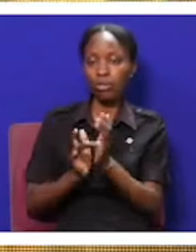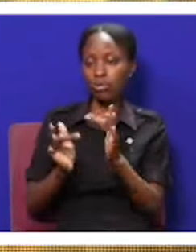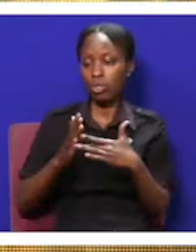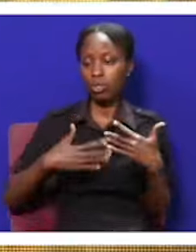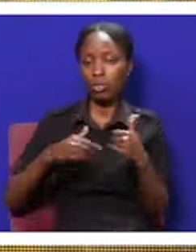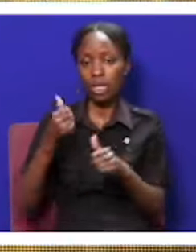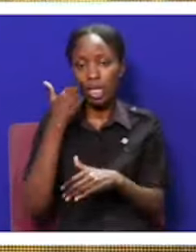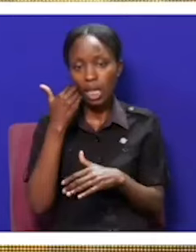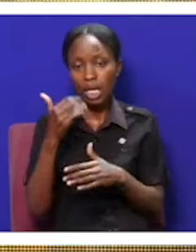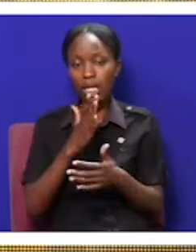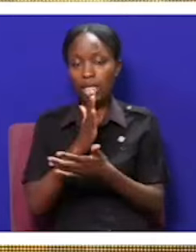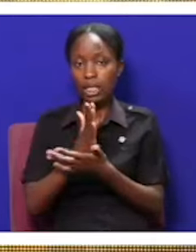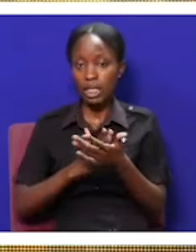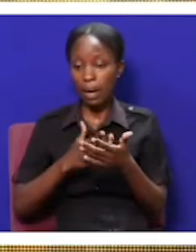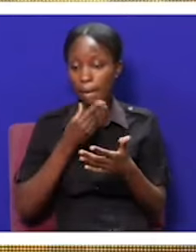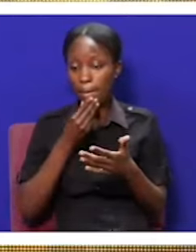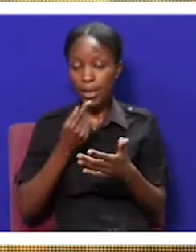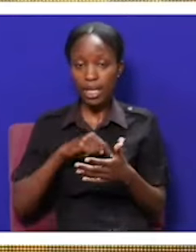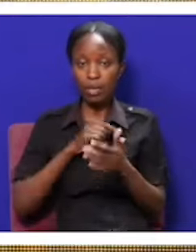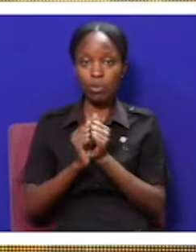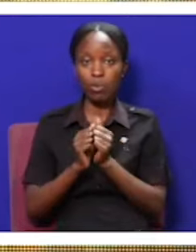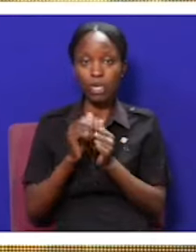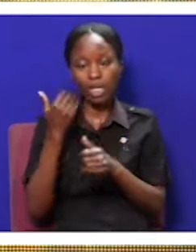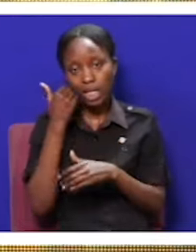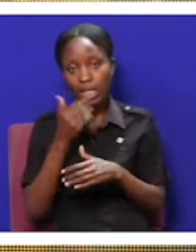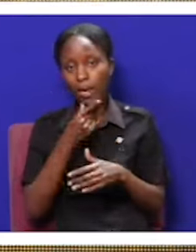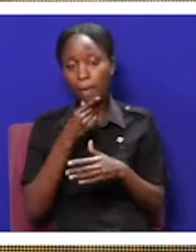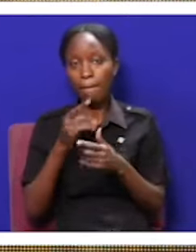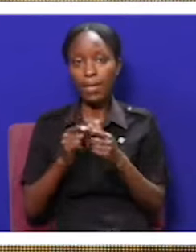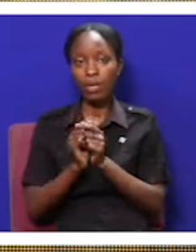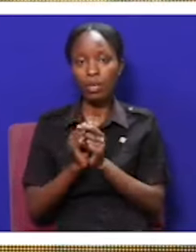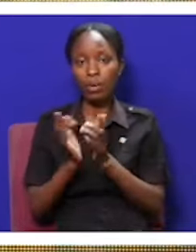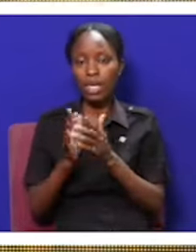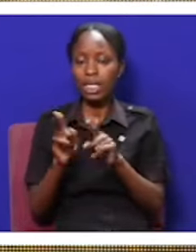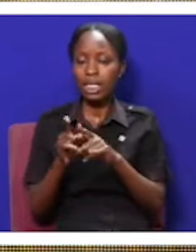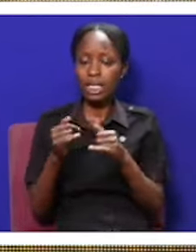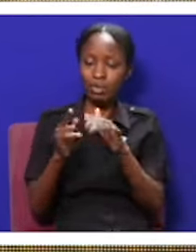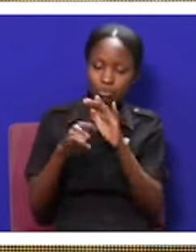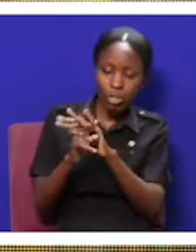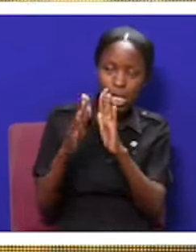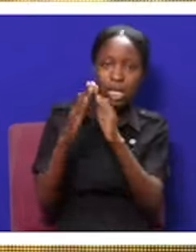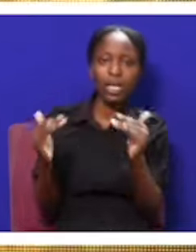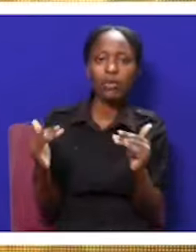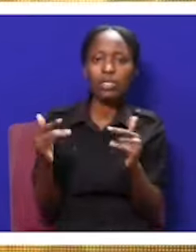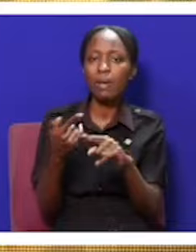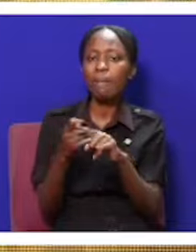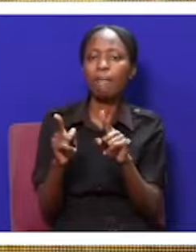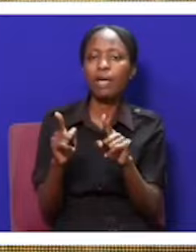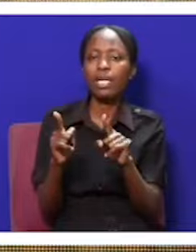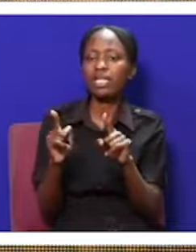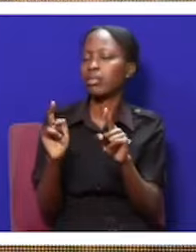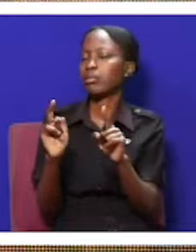Some men came carrying a paralyzed man on a bed, and they tried to take him into the house to put him in front of